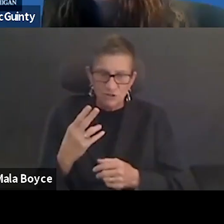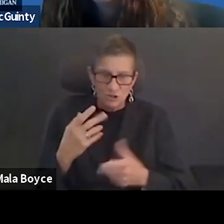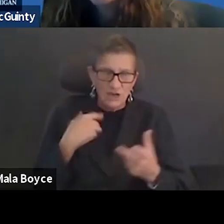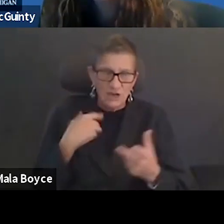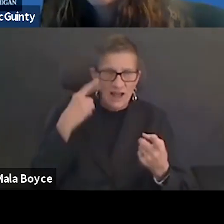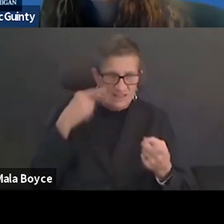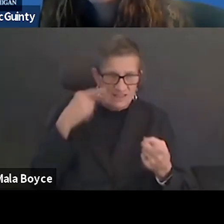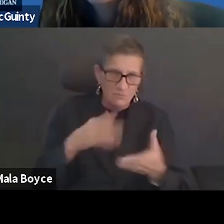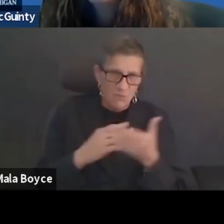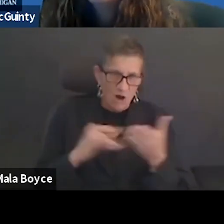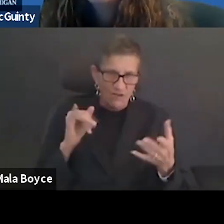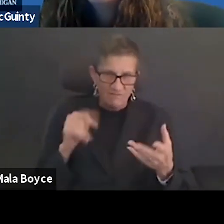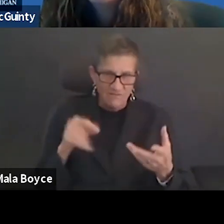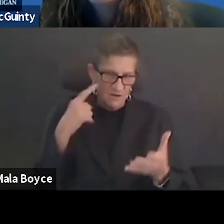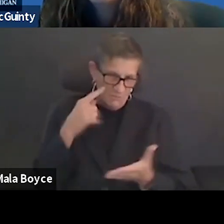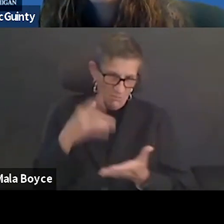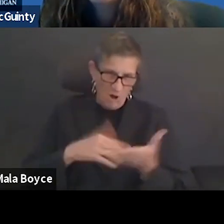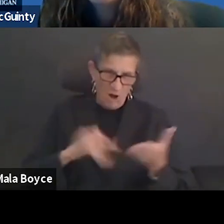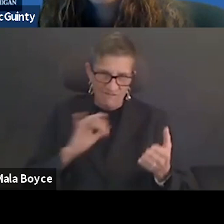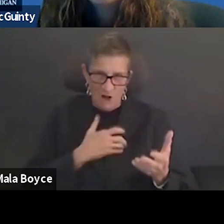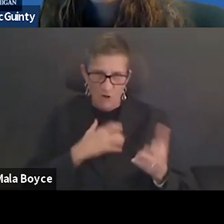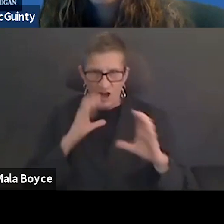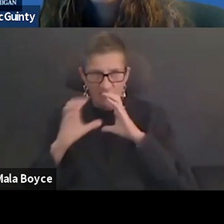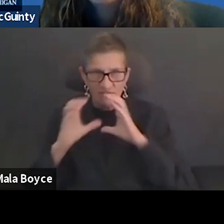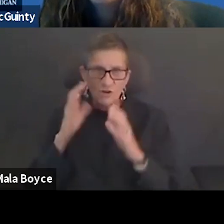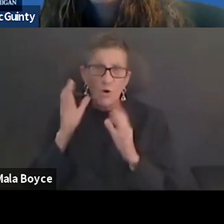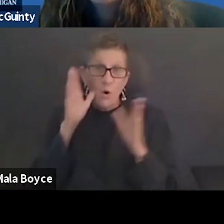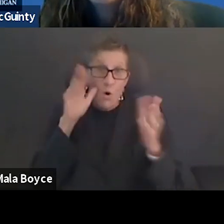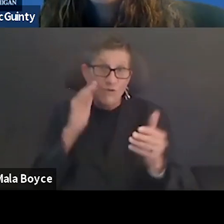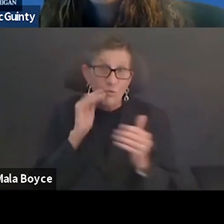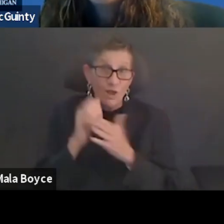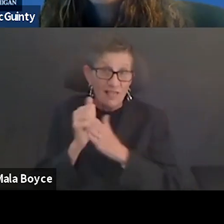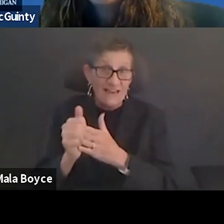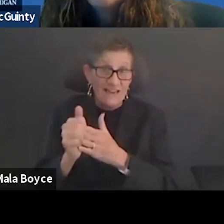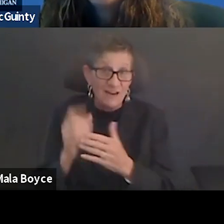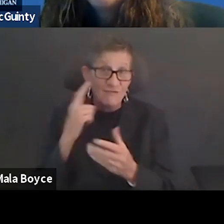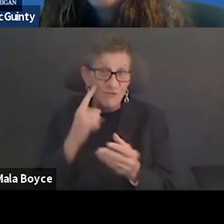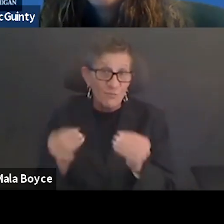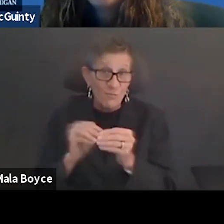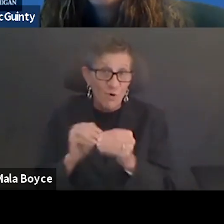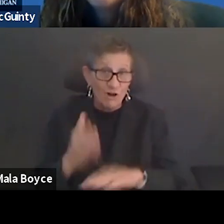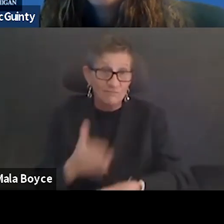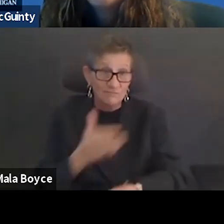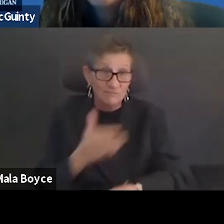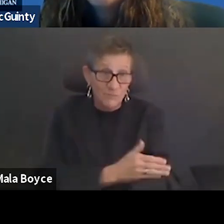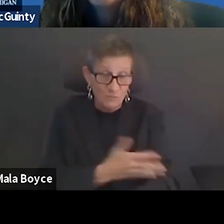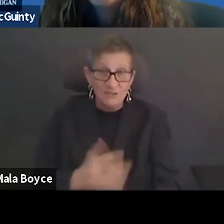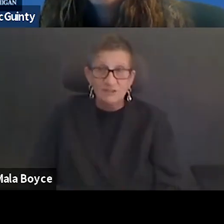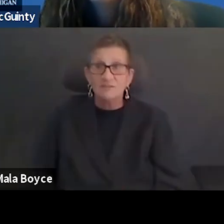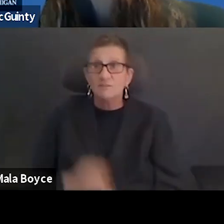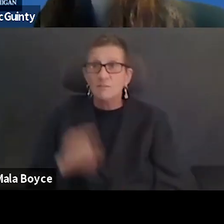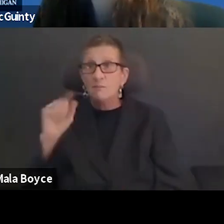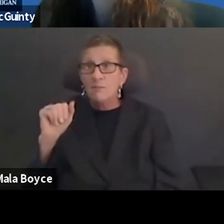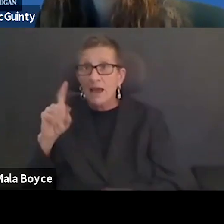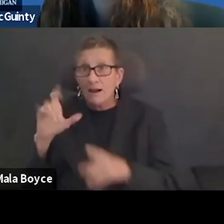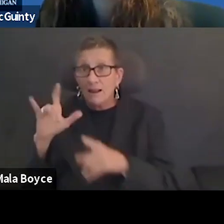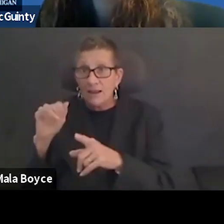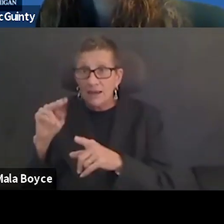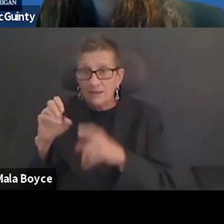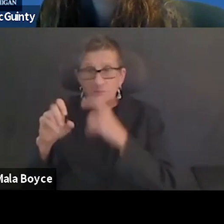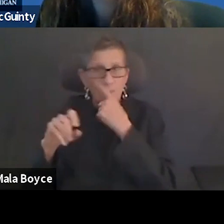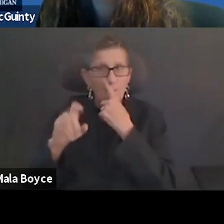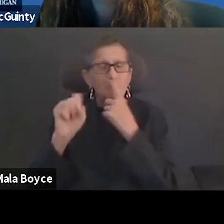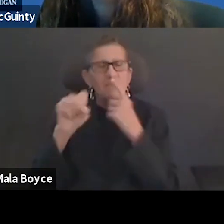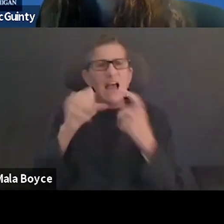that's part of this ongoing conversation, which would hopefully lead to some additional improvements. And Madeline? Yeah, I want to